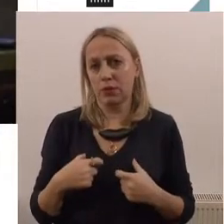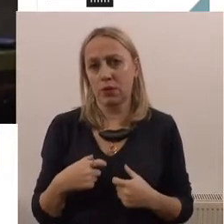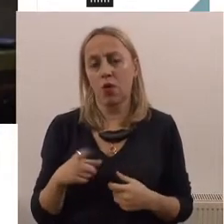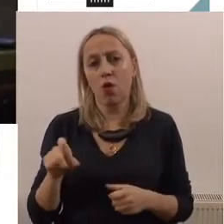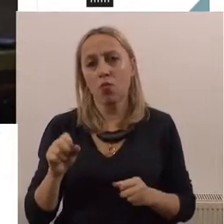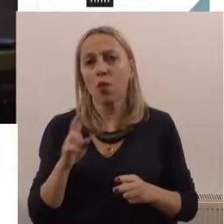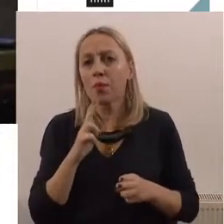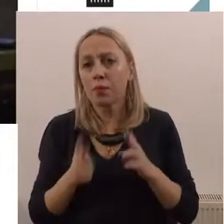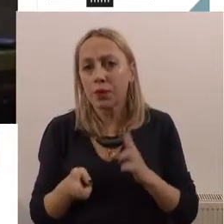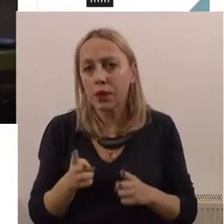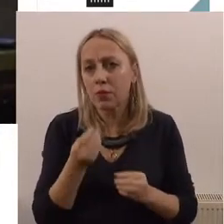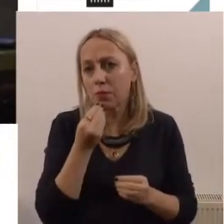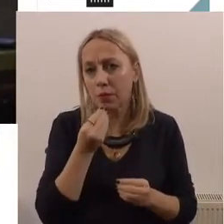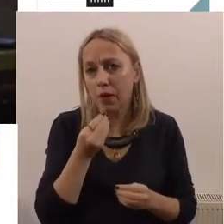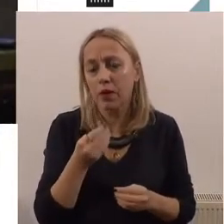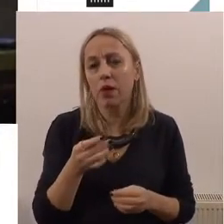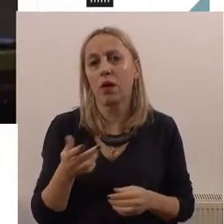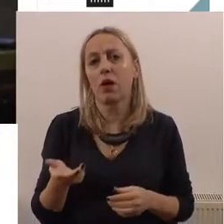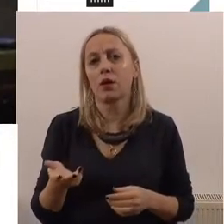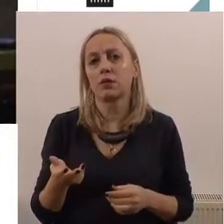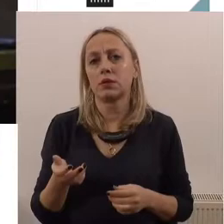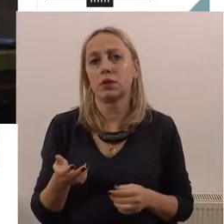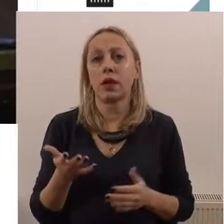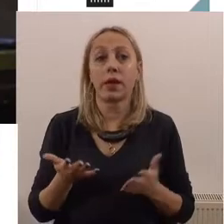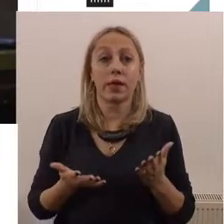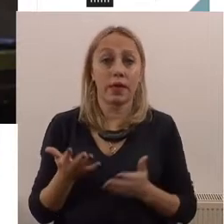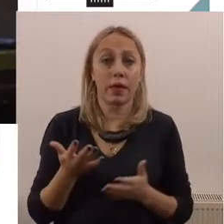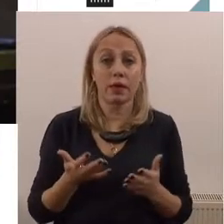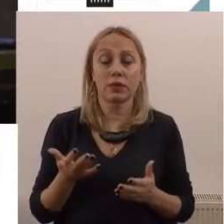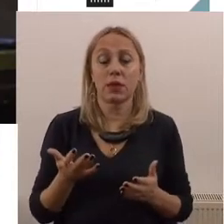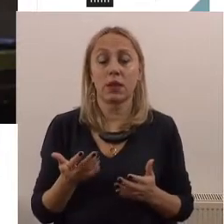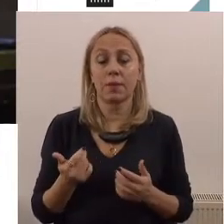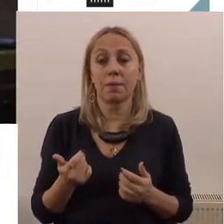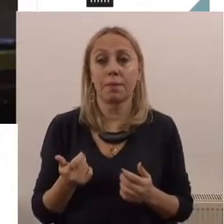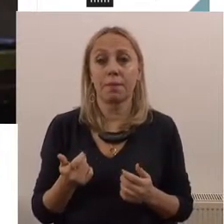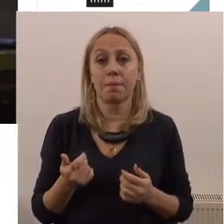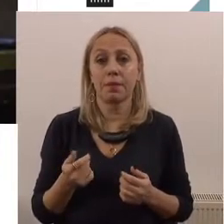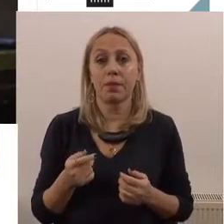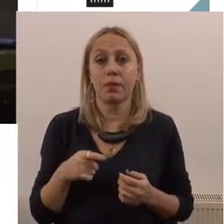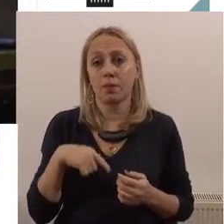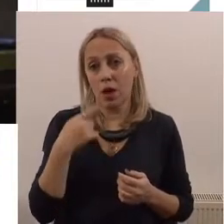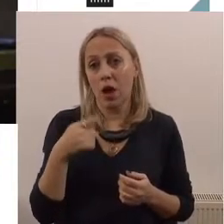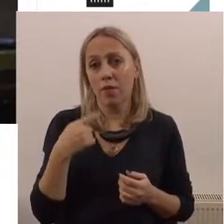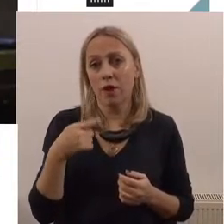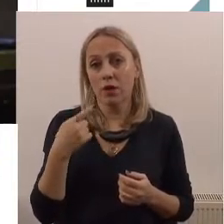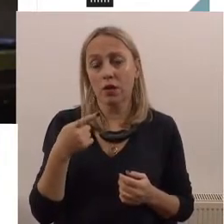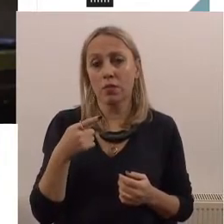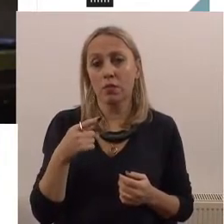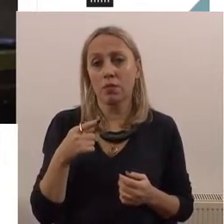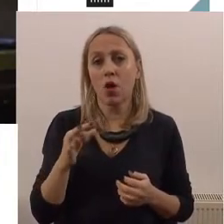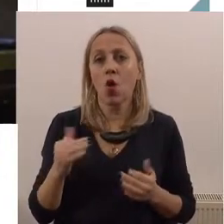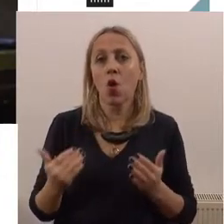example, in normal life, I'm okay taking care of myself.